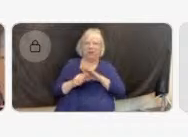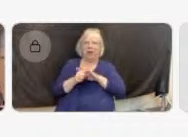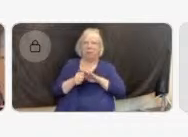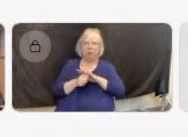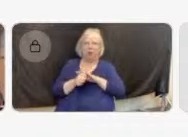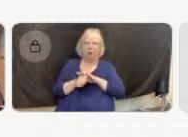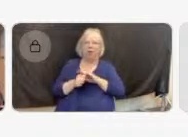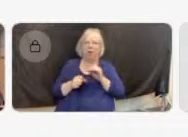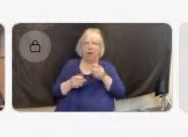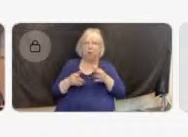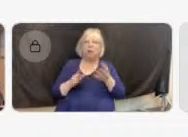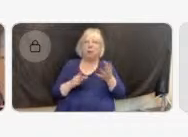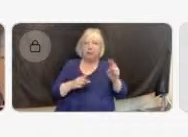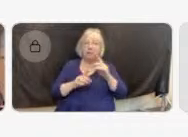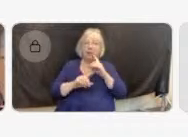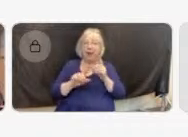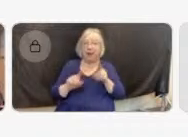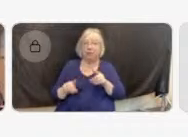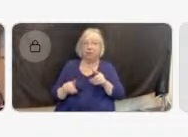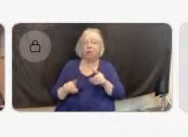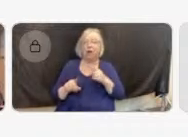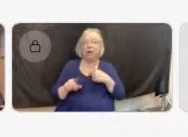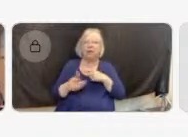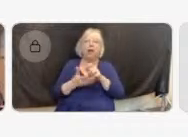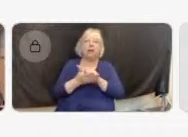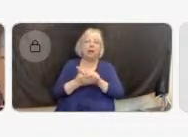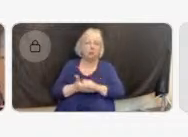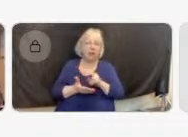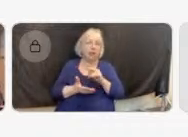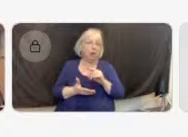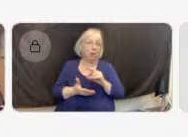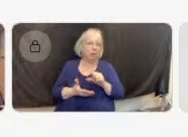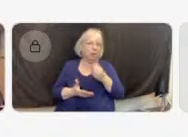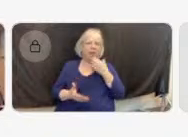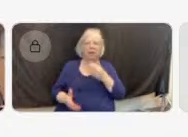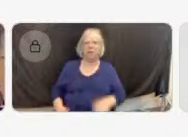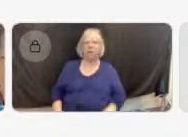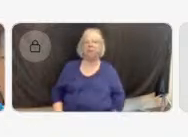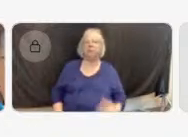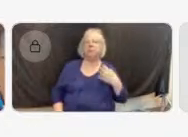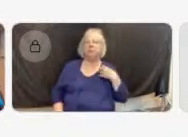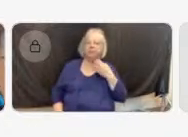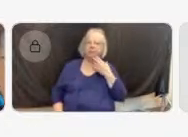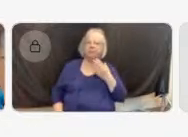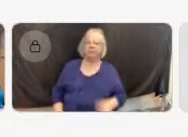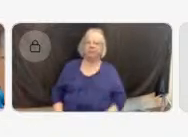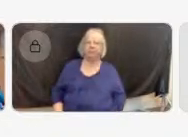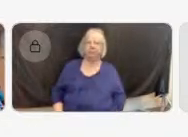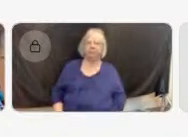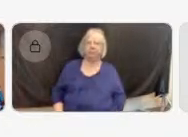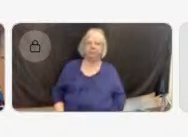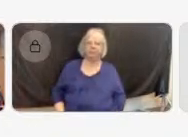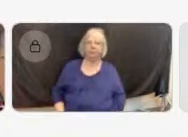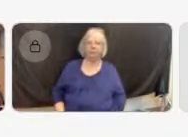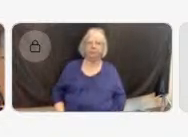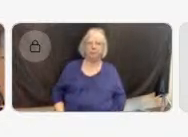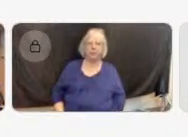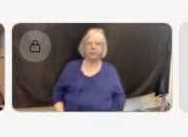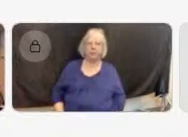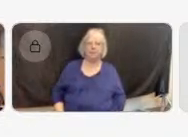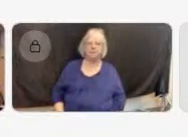And I'll let them answer the questions as I take my notes. Thank you. Thank you. Tanya. Sorry.